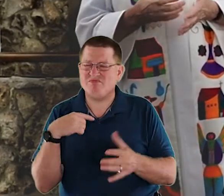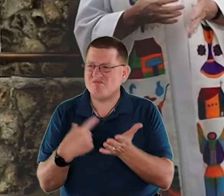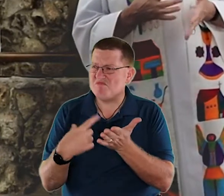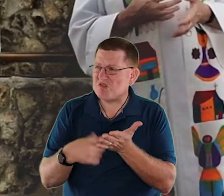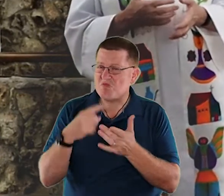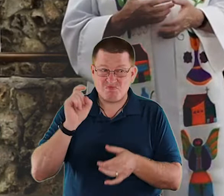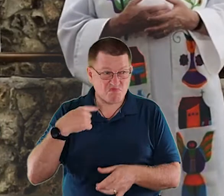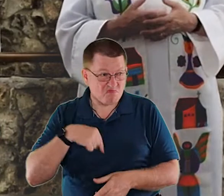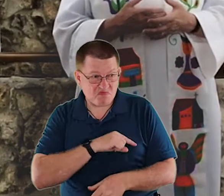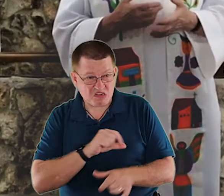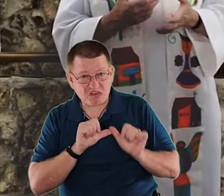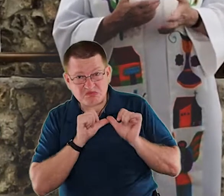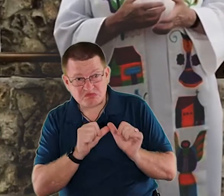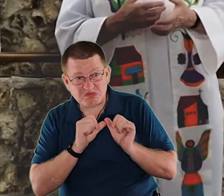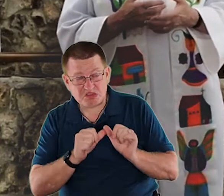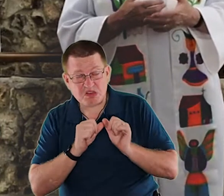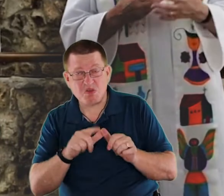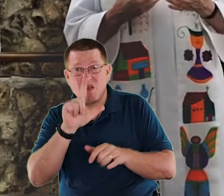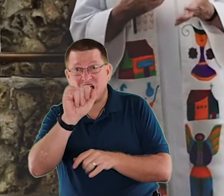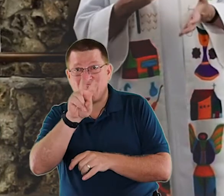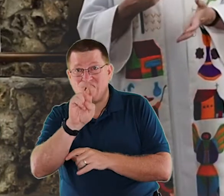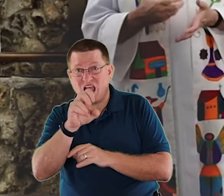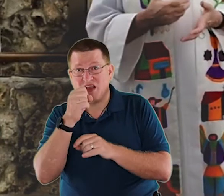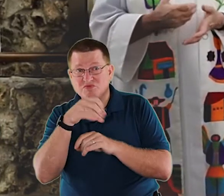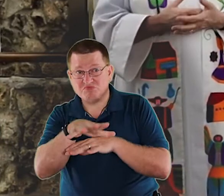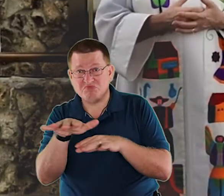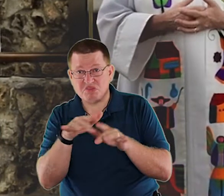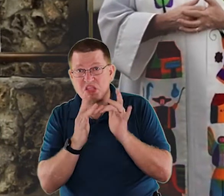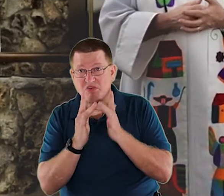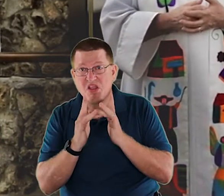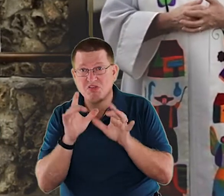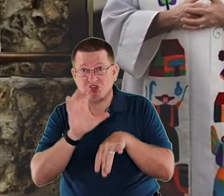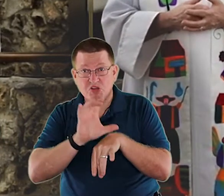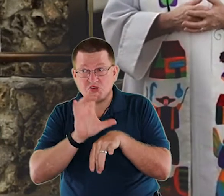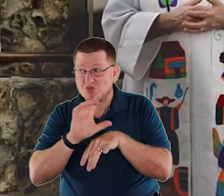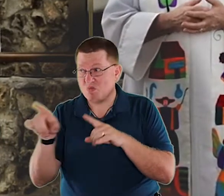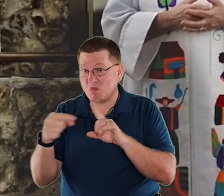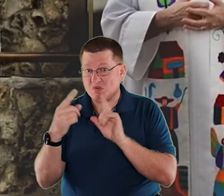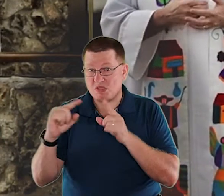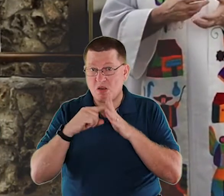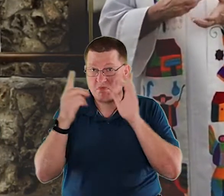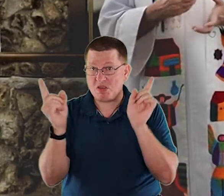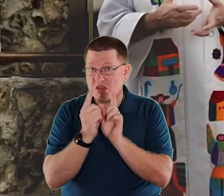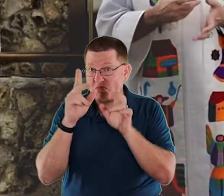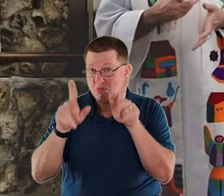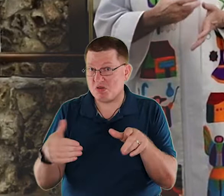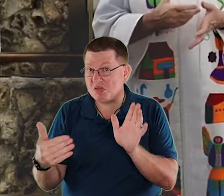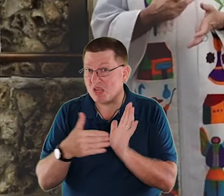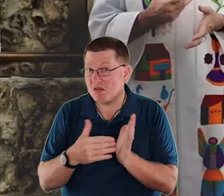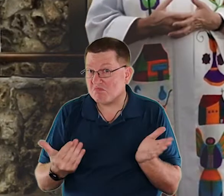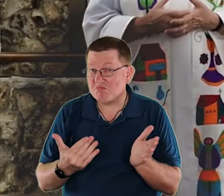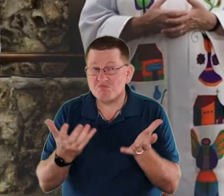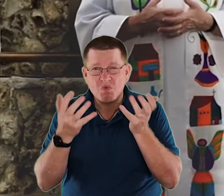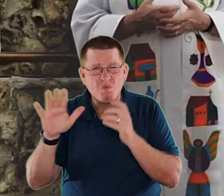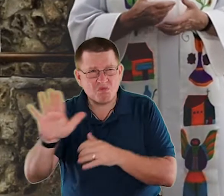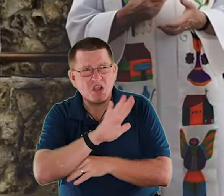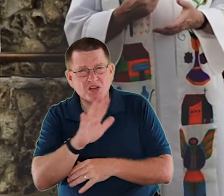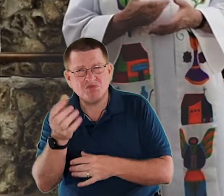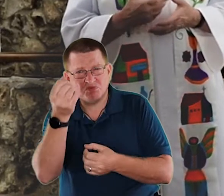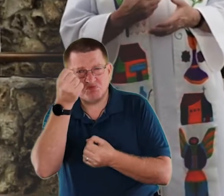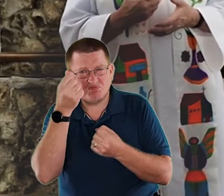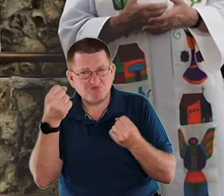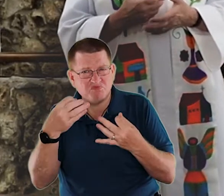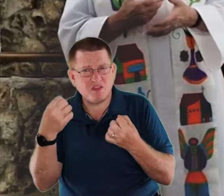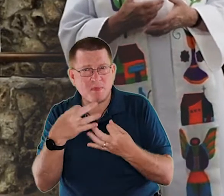whether to continue live streaming church once we start in-person services again. We would really like your feedback,